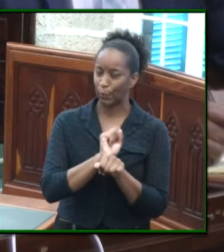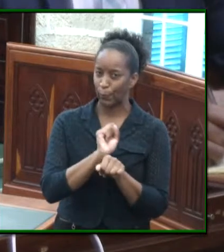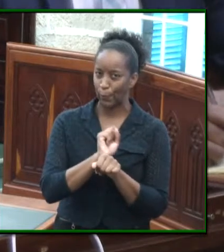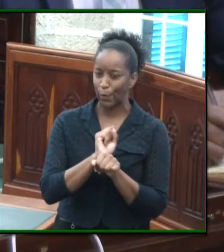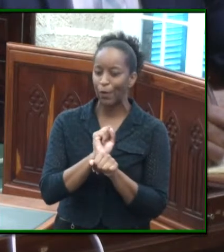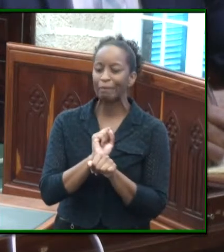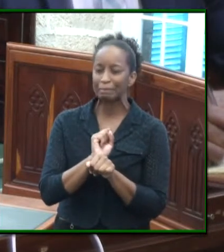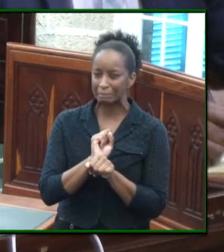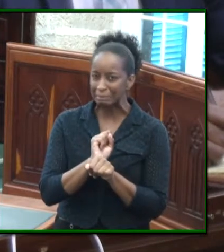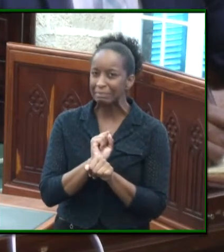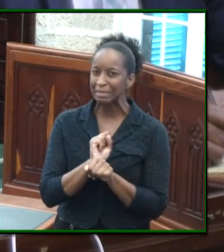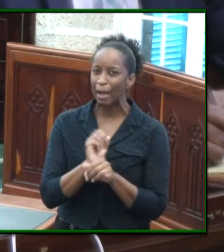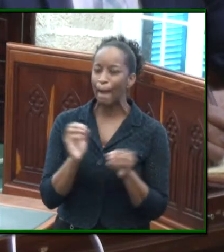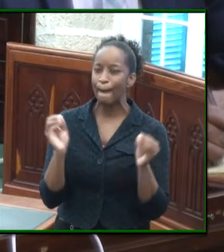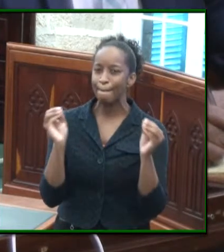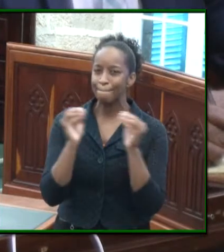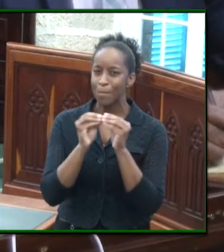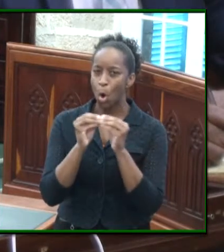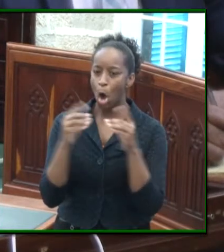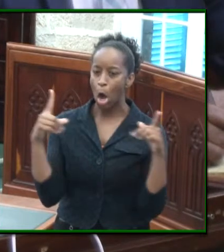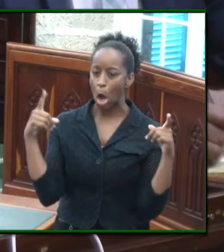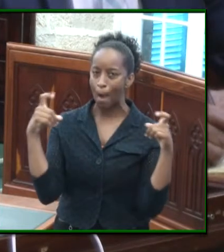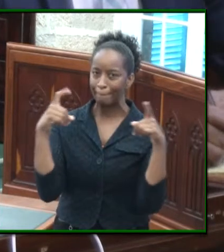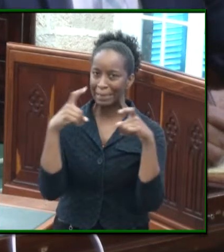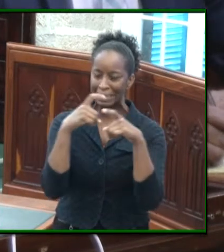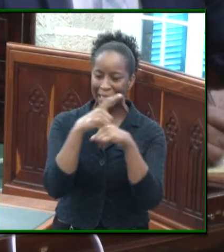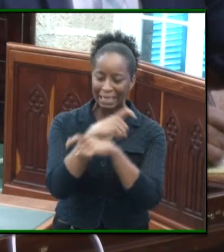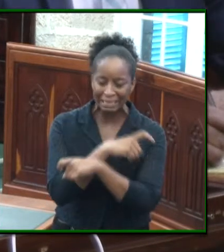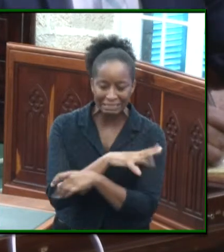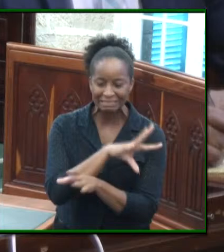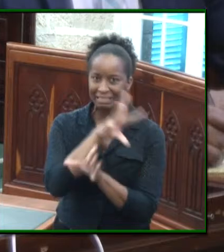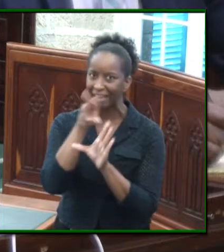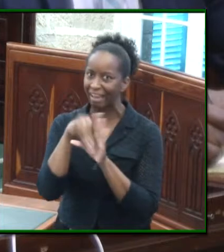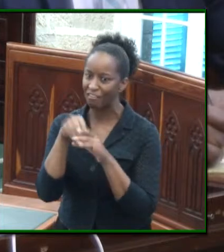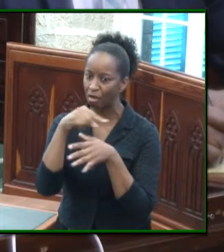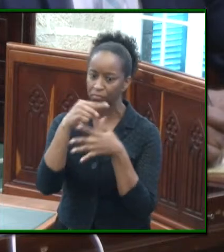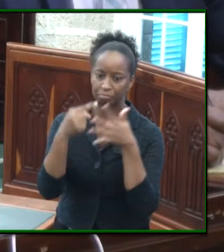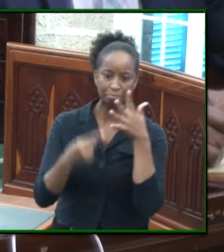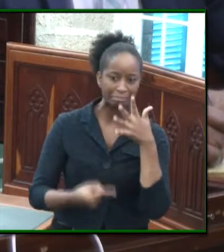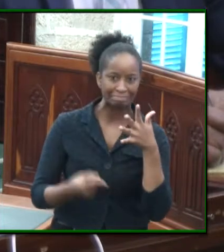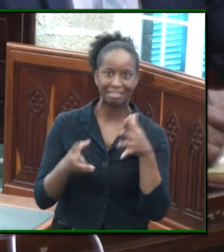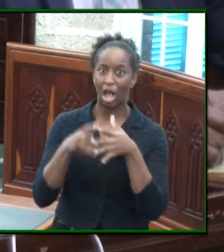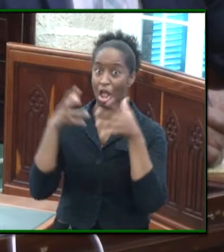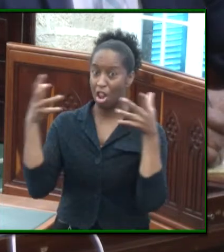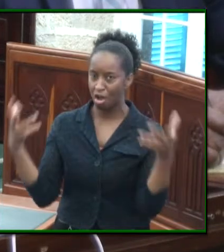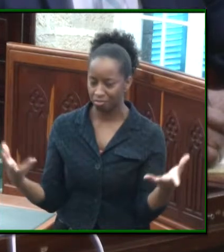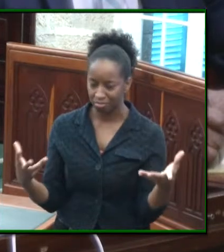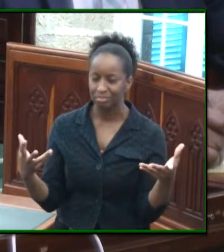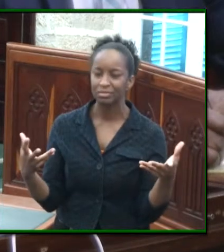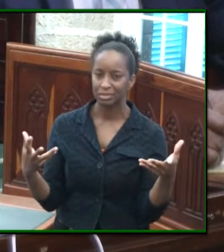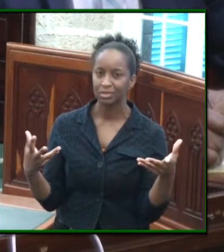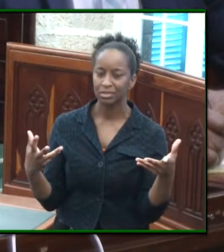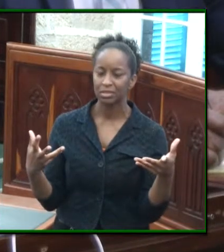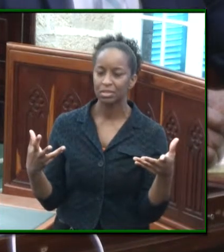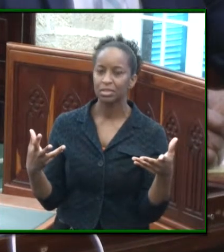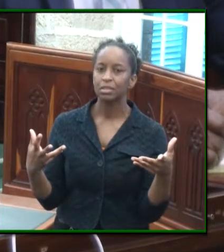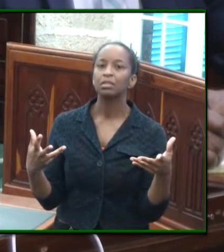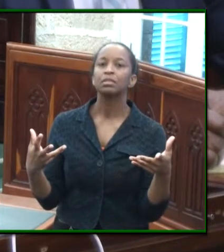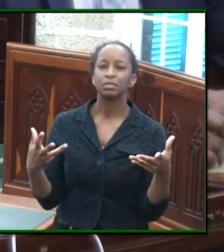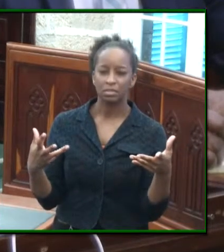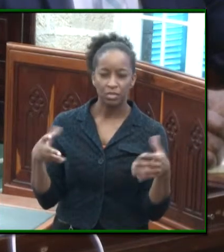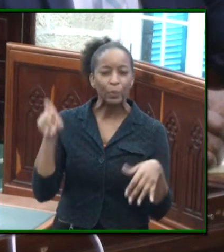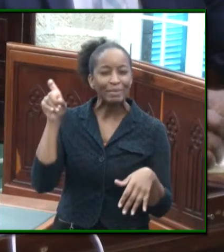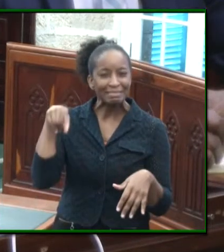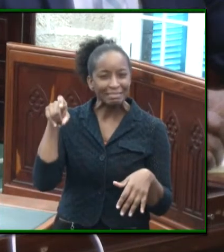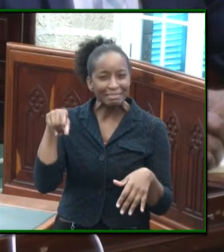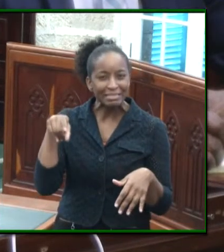become more complicated, and we therefore still do need to find a way to increase the complement of police